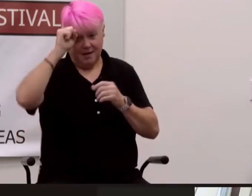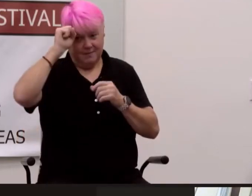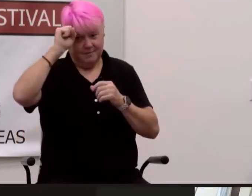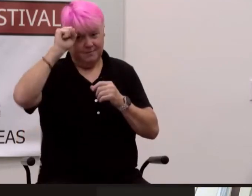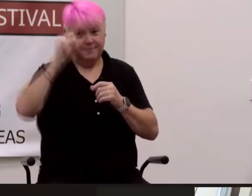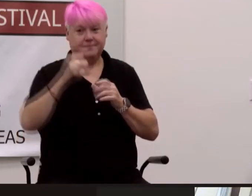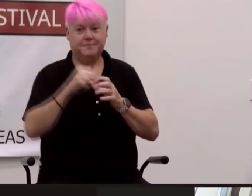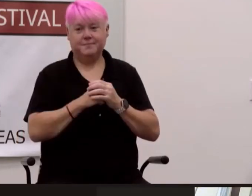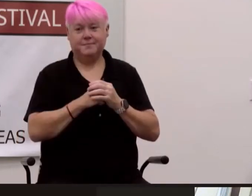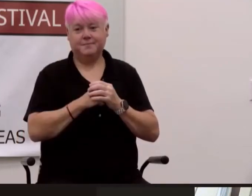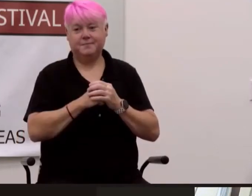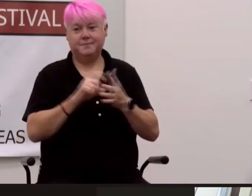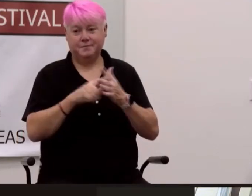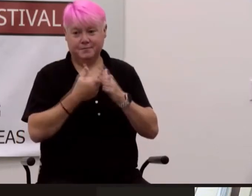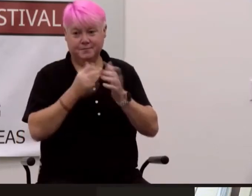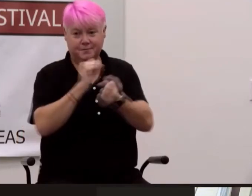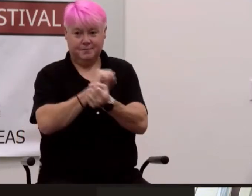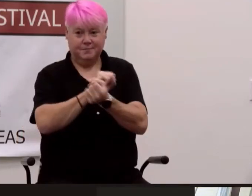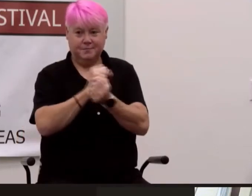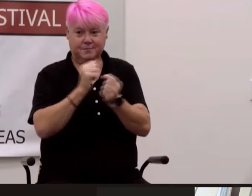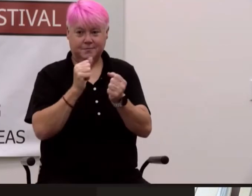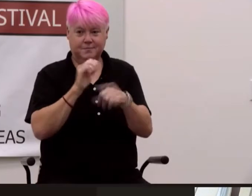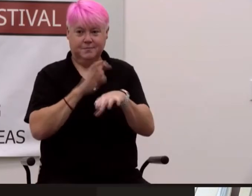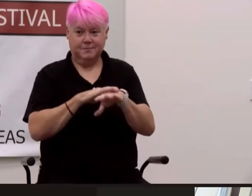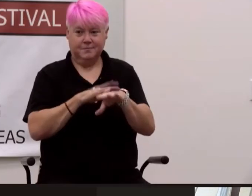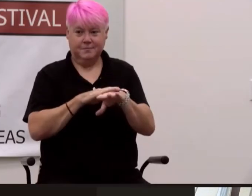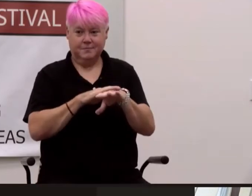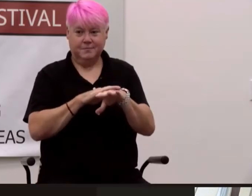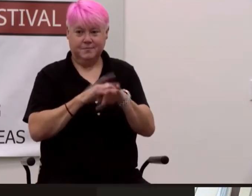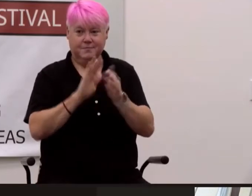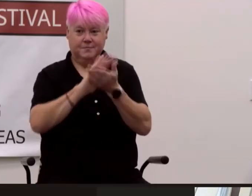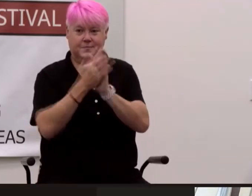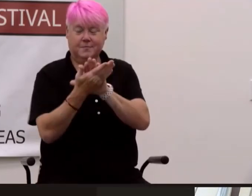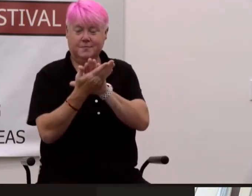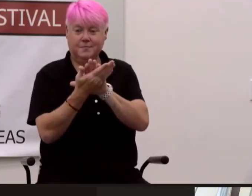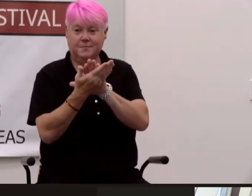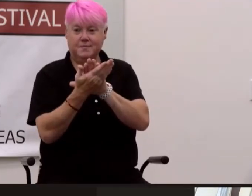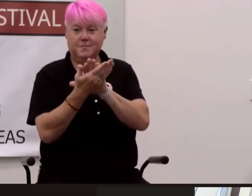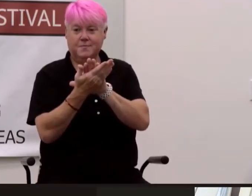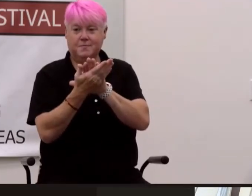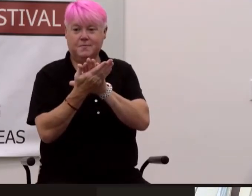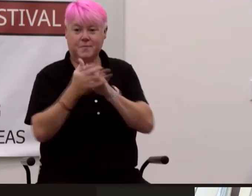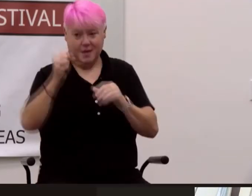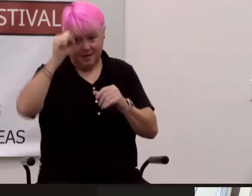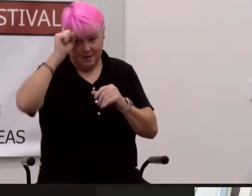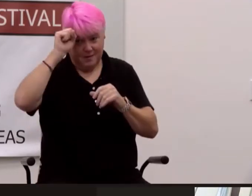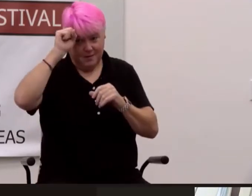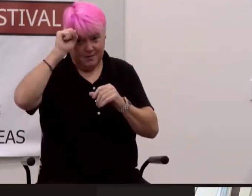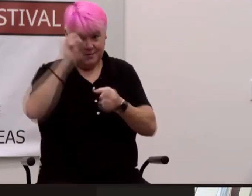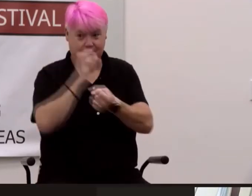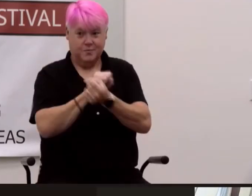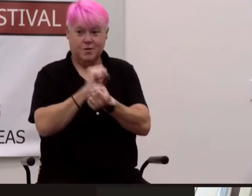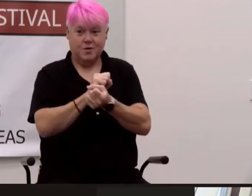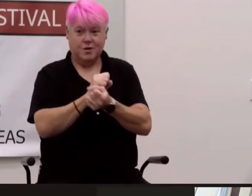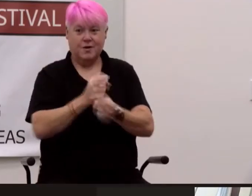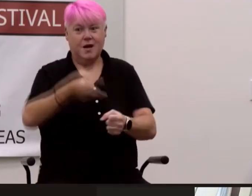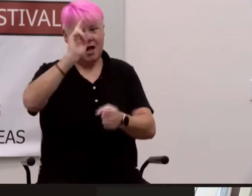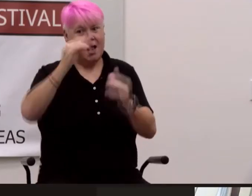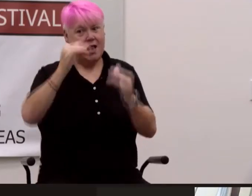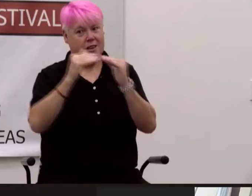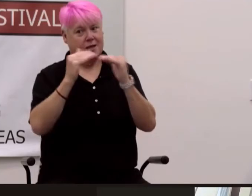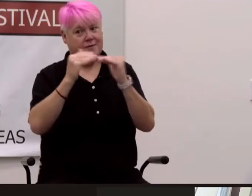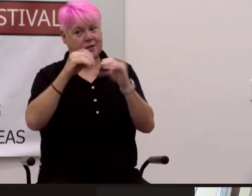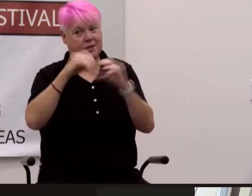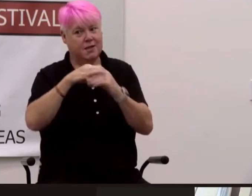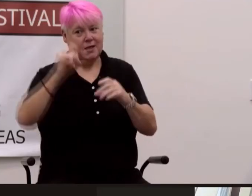was starting to work on becoming, well, Shane was working at a fairly high level in Edmonton